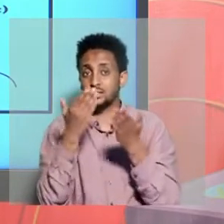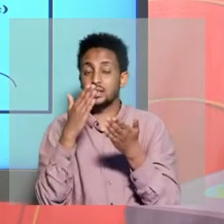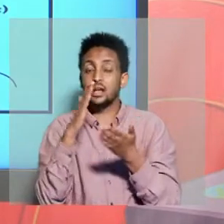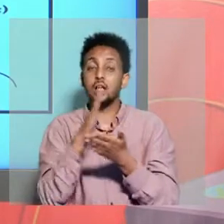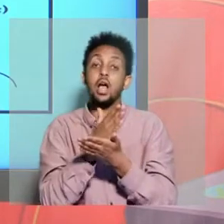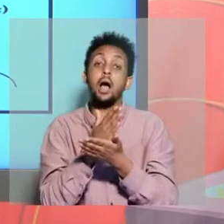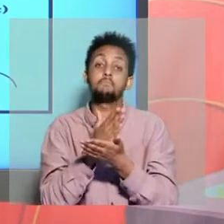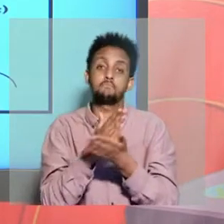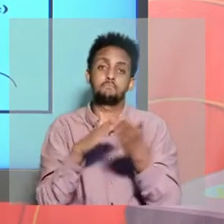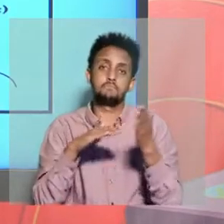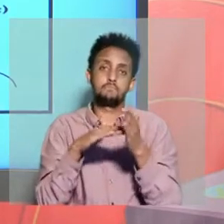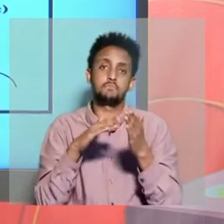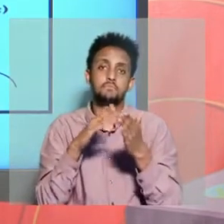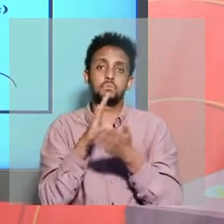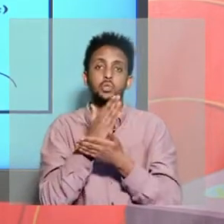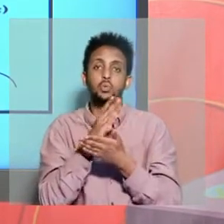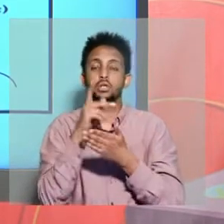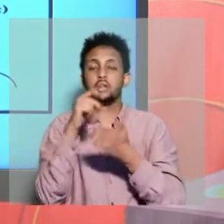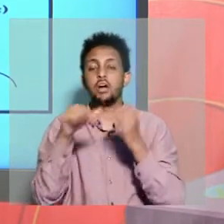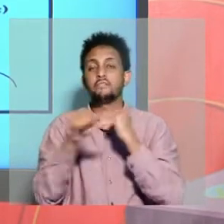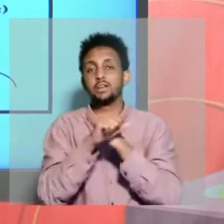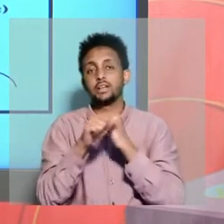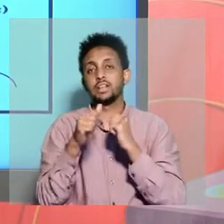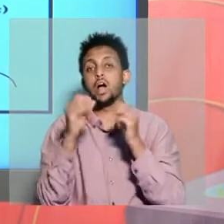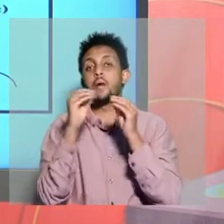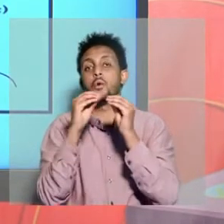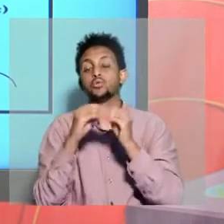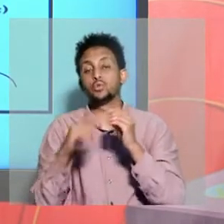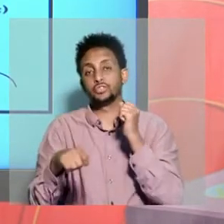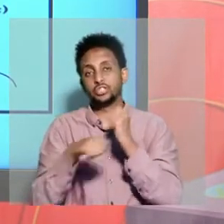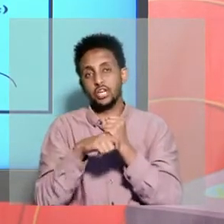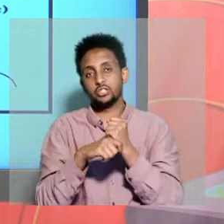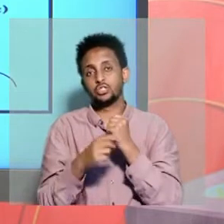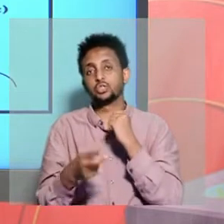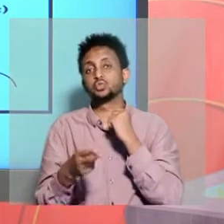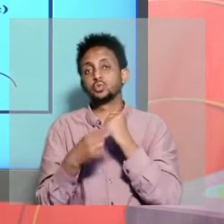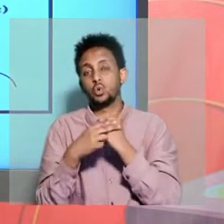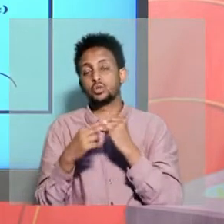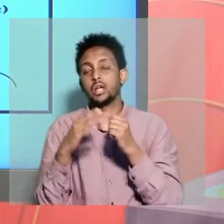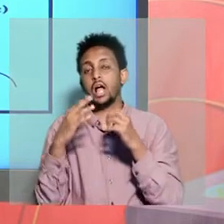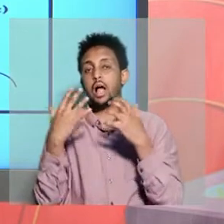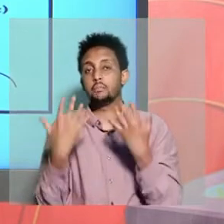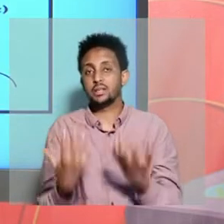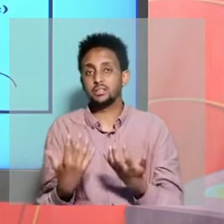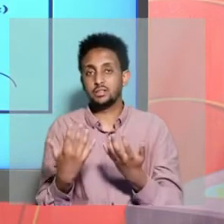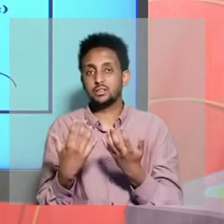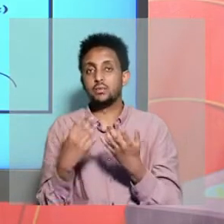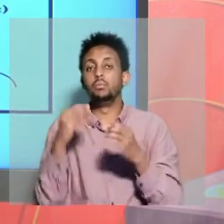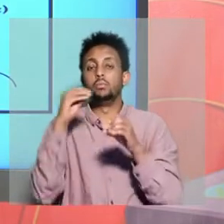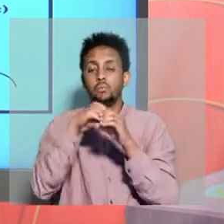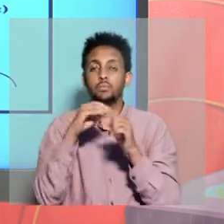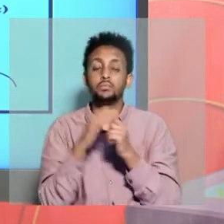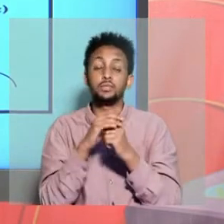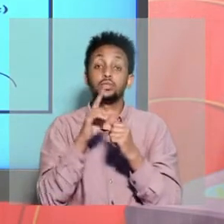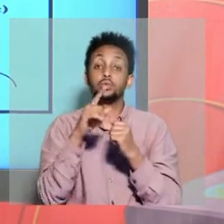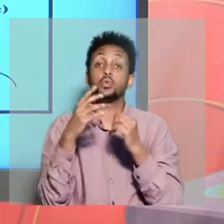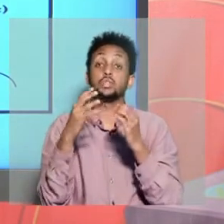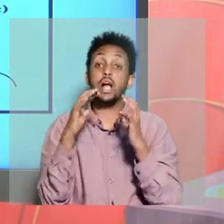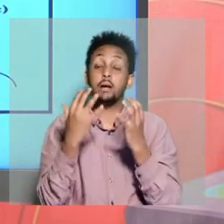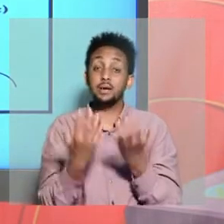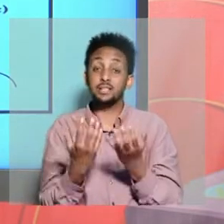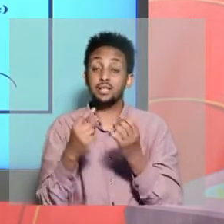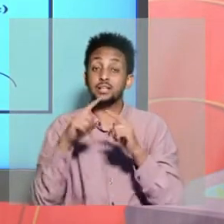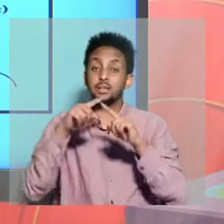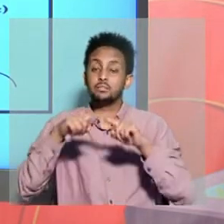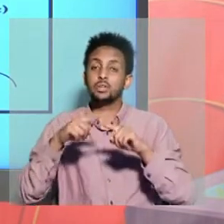gap between the parallel plates affects the amount of the charge stored on the capacitor, or known to be the capacitance. So the capacitance